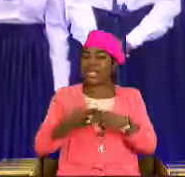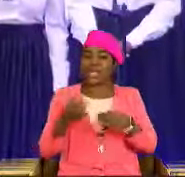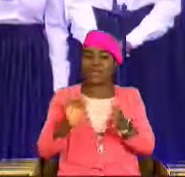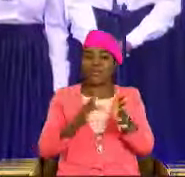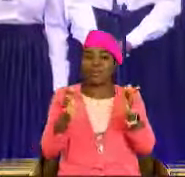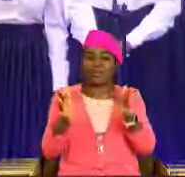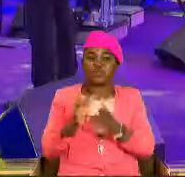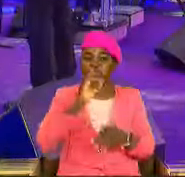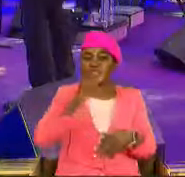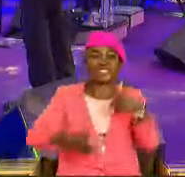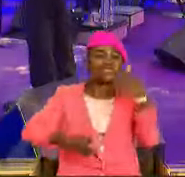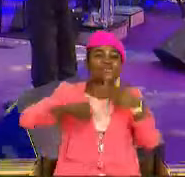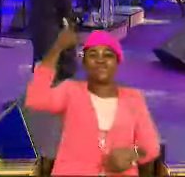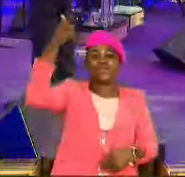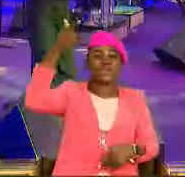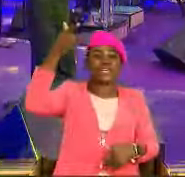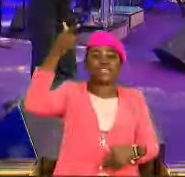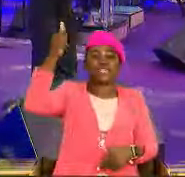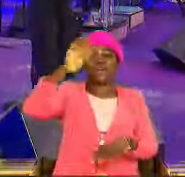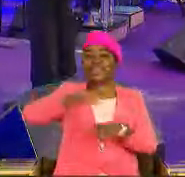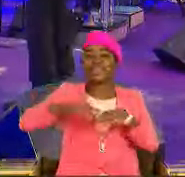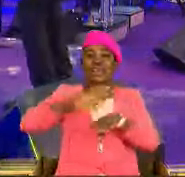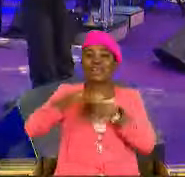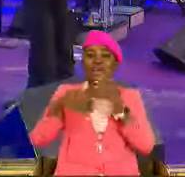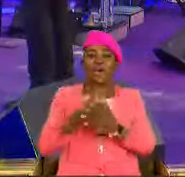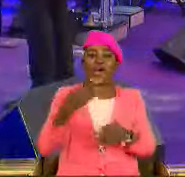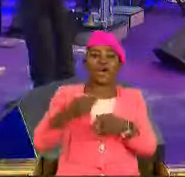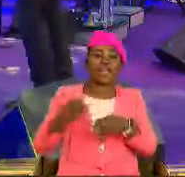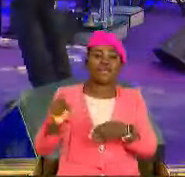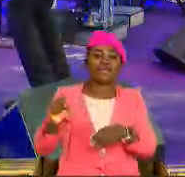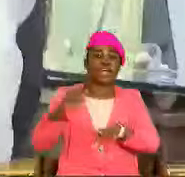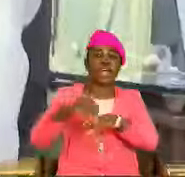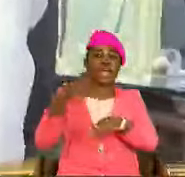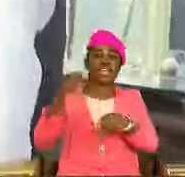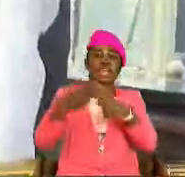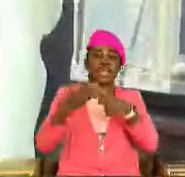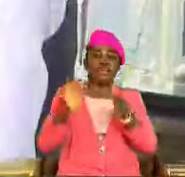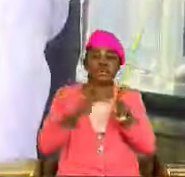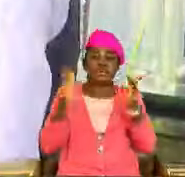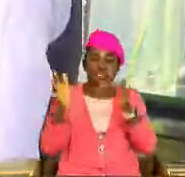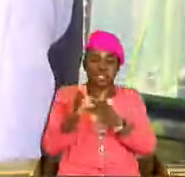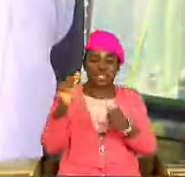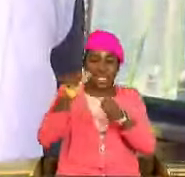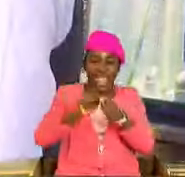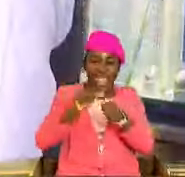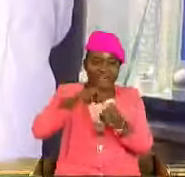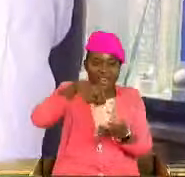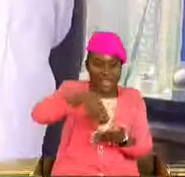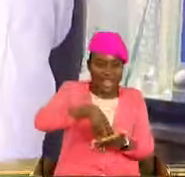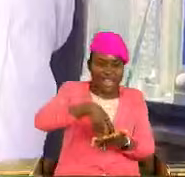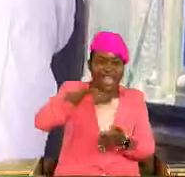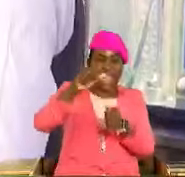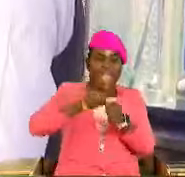the name at the name of Jesus every every name was